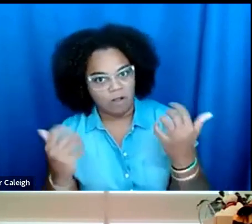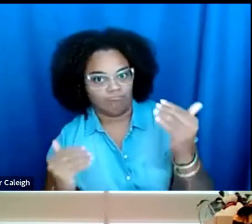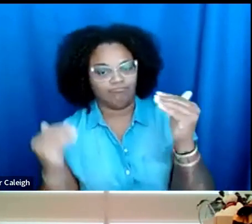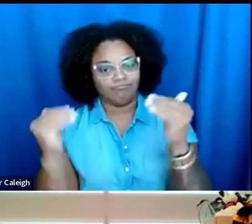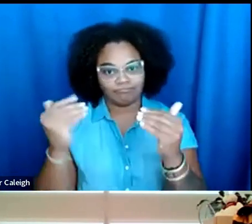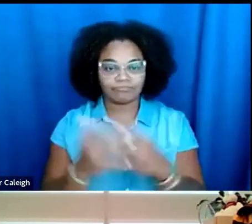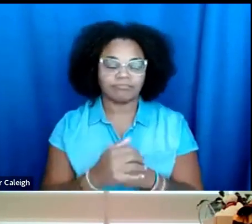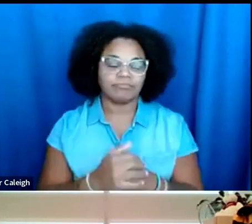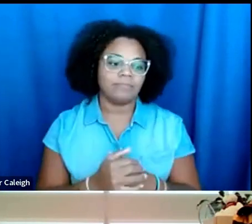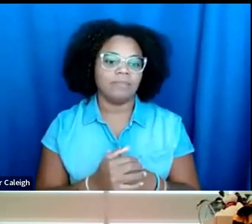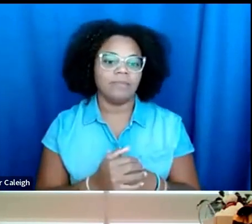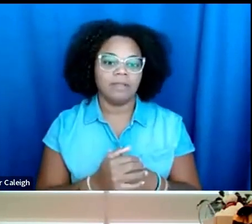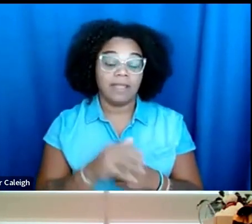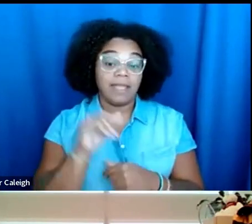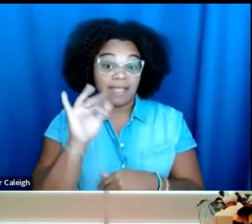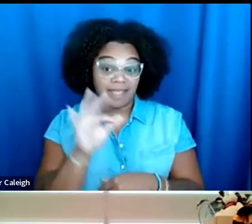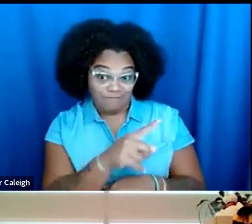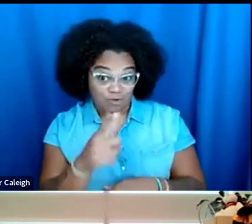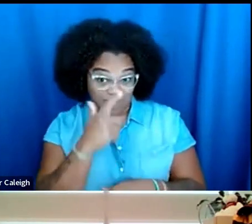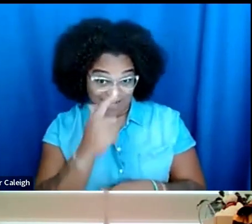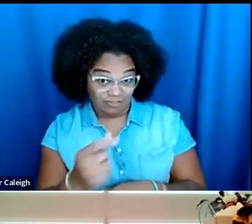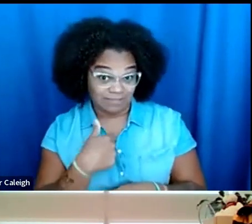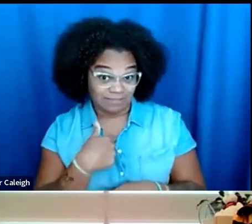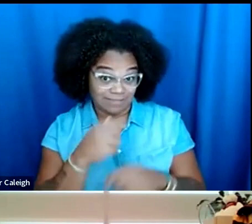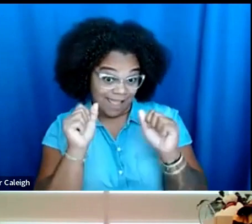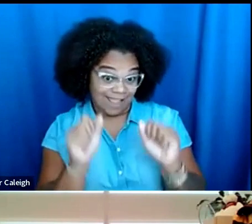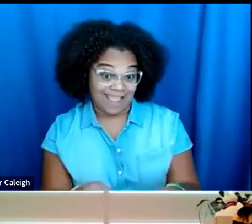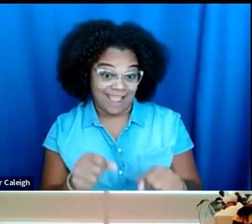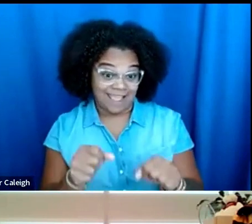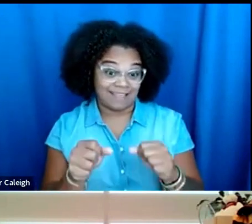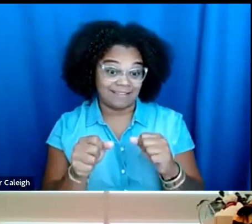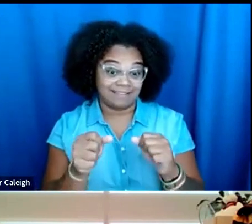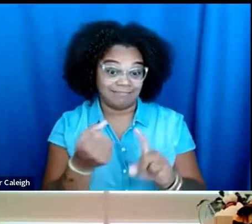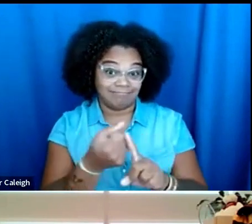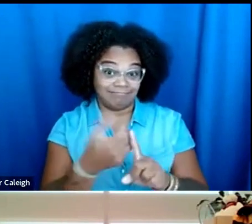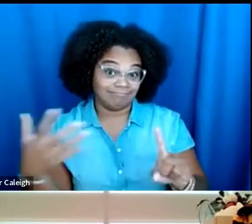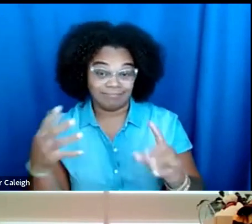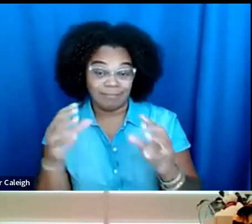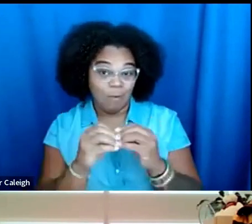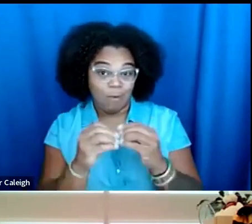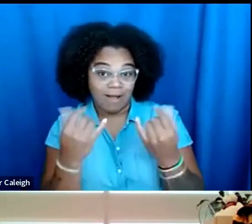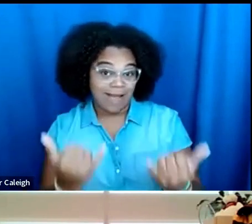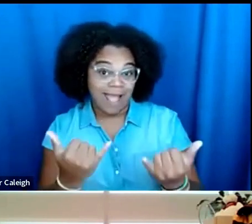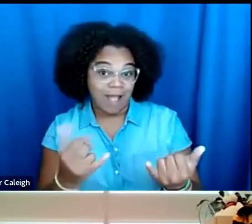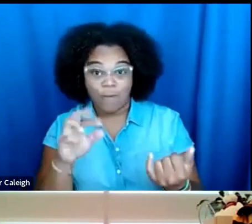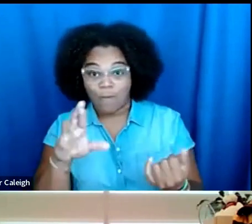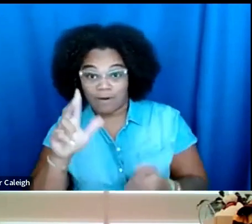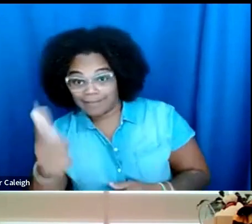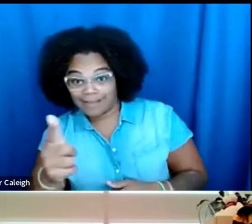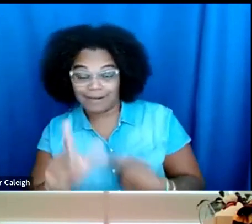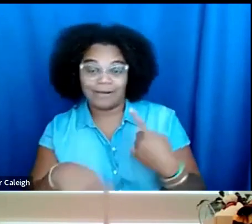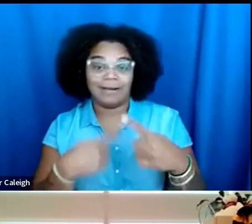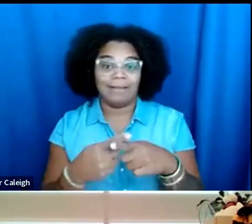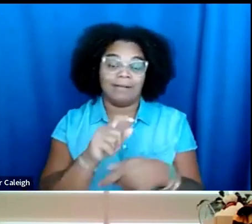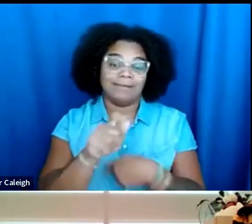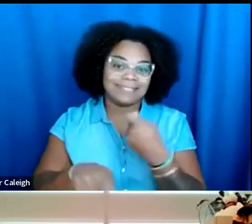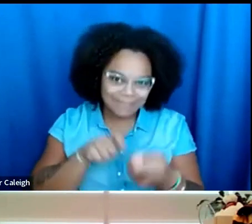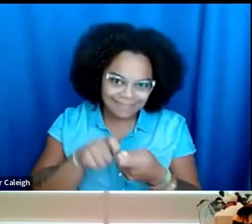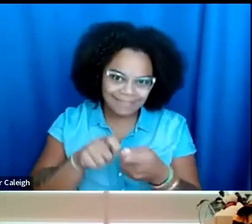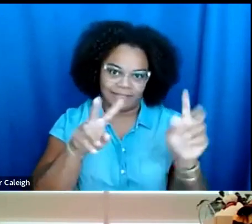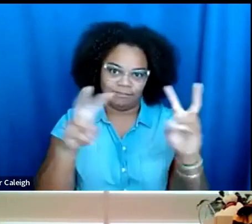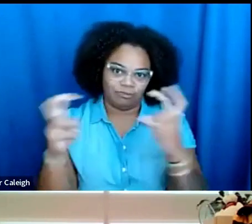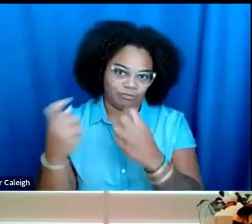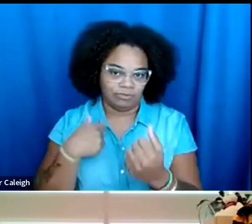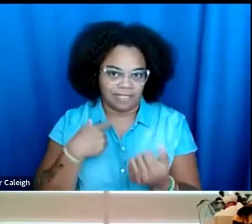You know, I can, if anyone's interested, I can speak more, you know, now or at a later time about some of the very specific issues that